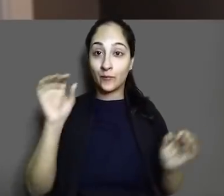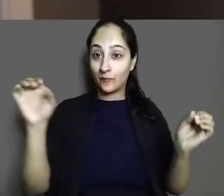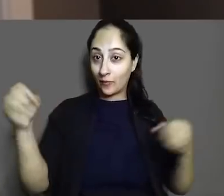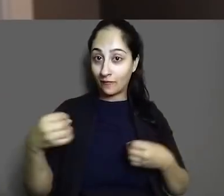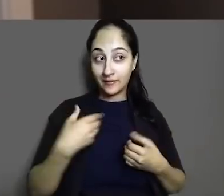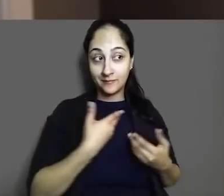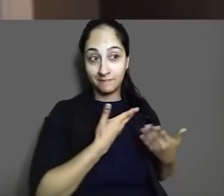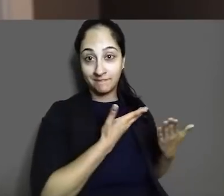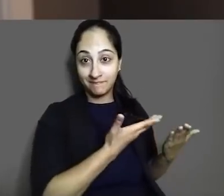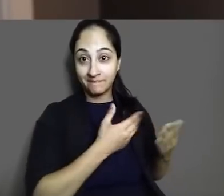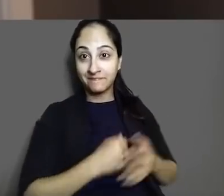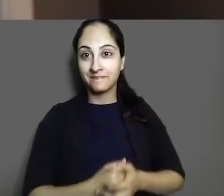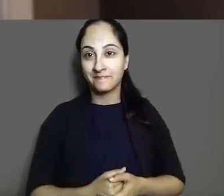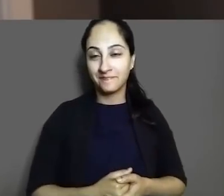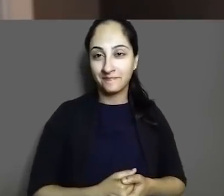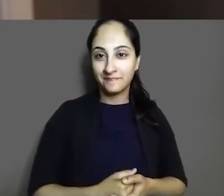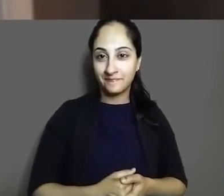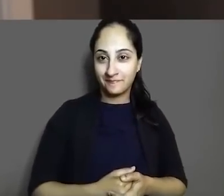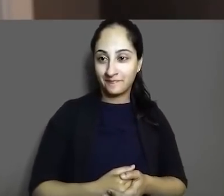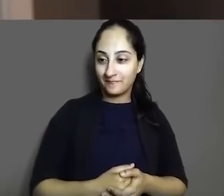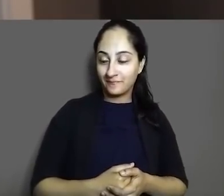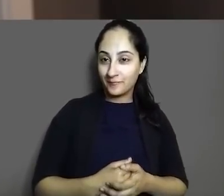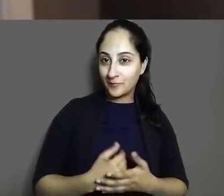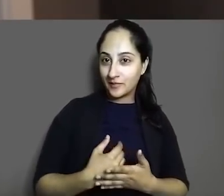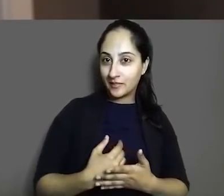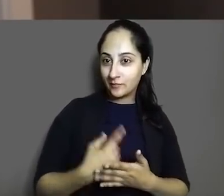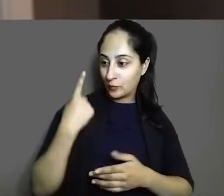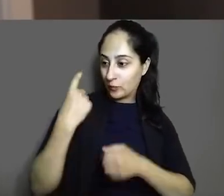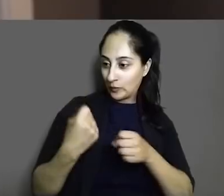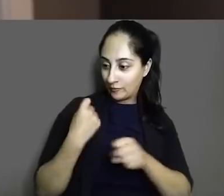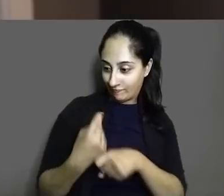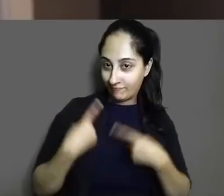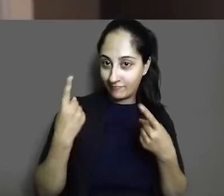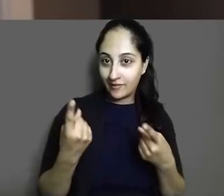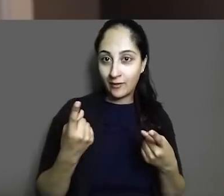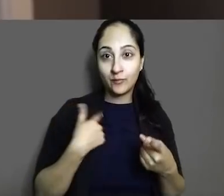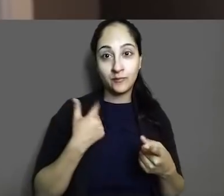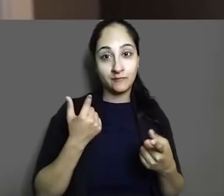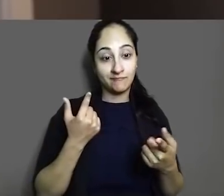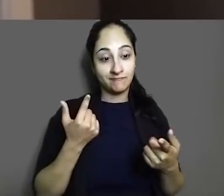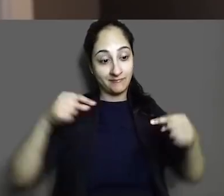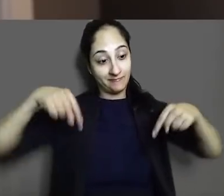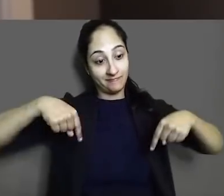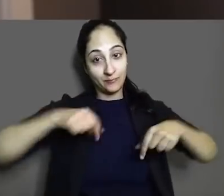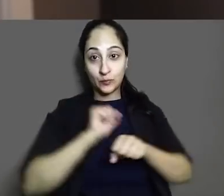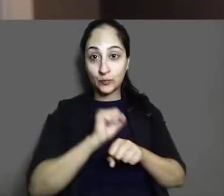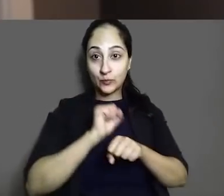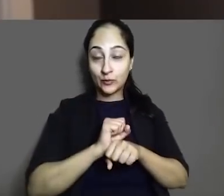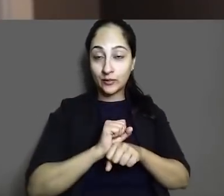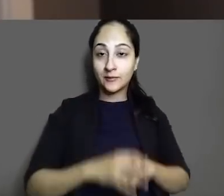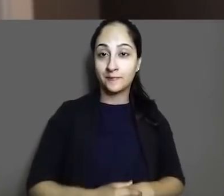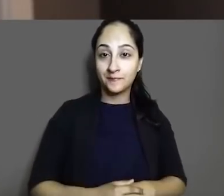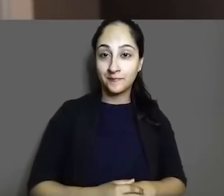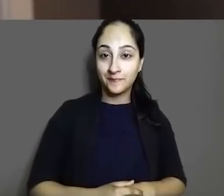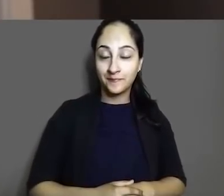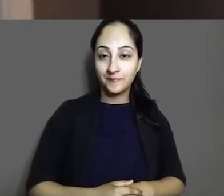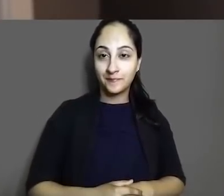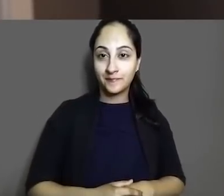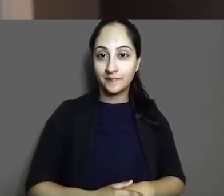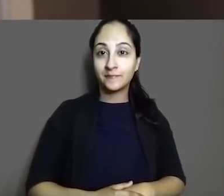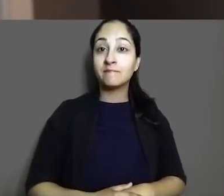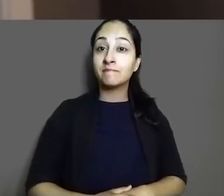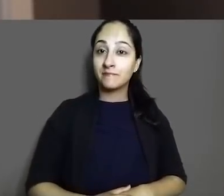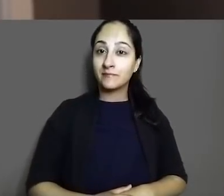is my home office. This is where I've spent the majority of the last 12 months after COVID hit. And I'm actually pretty lucky to be